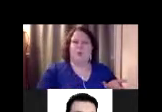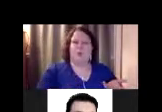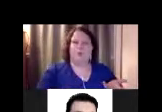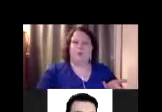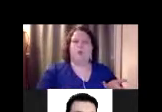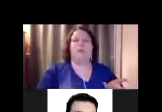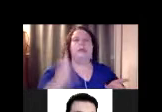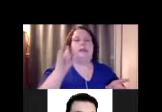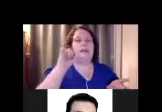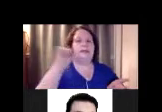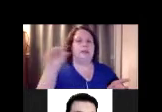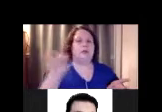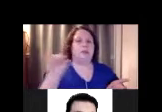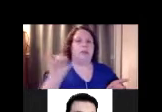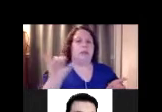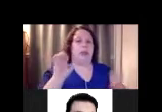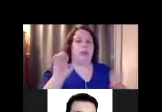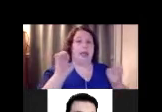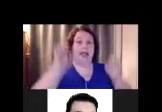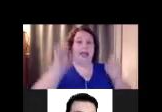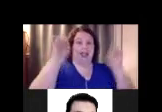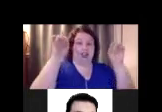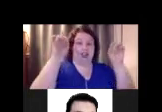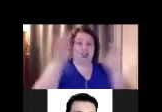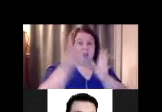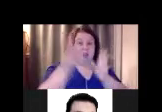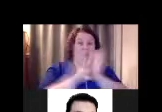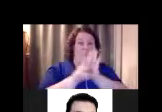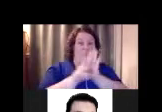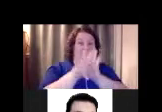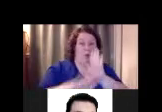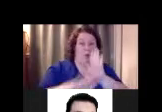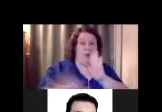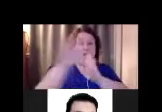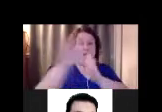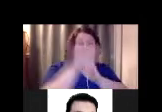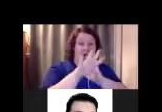for education in the Waco McLennan